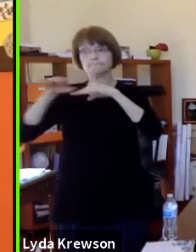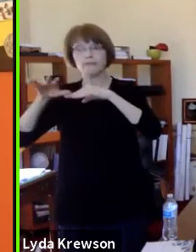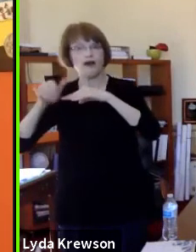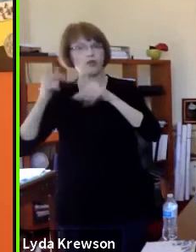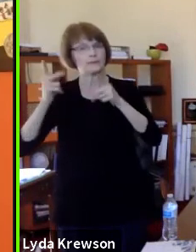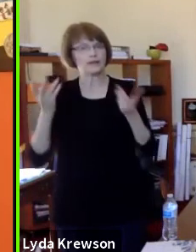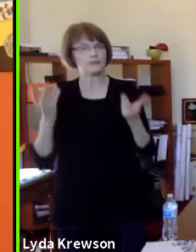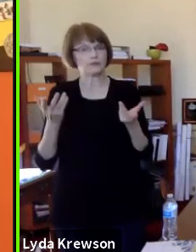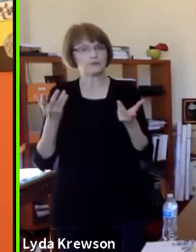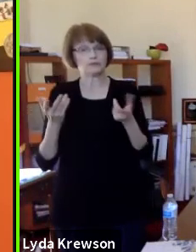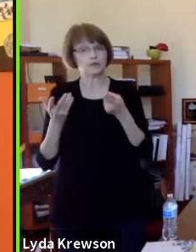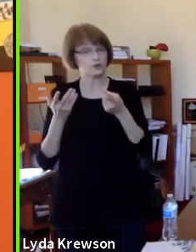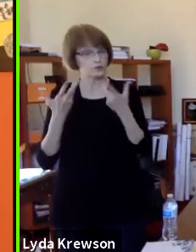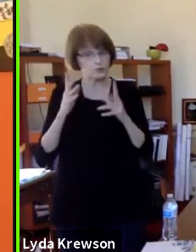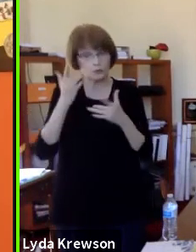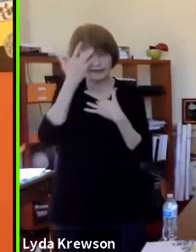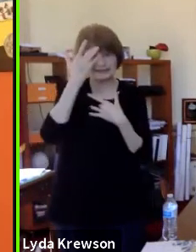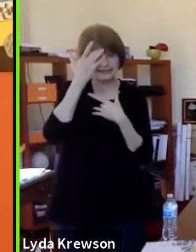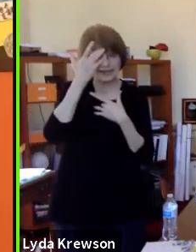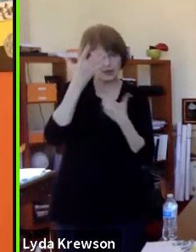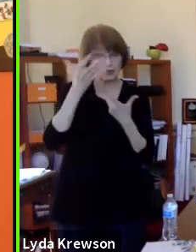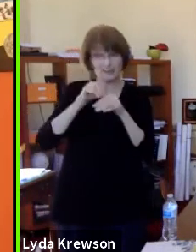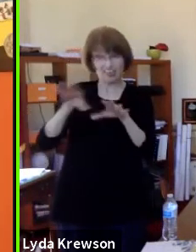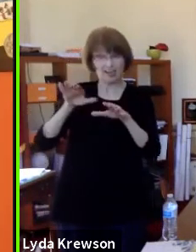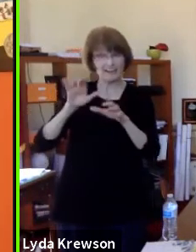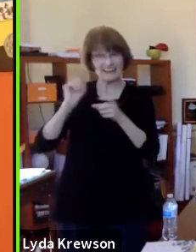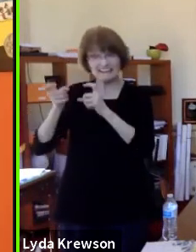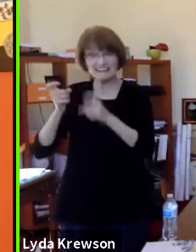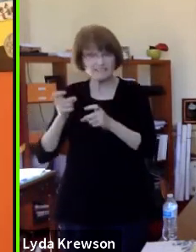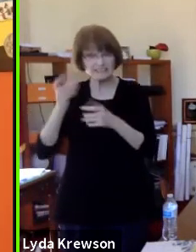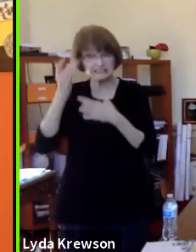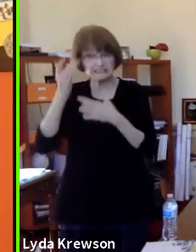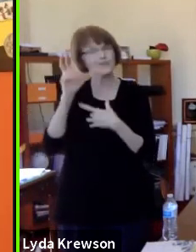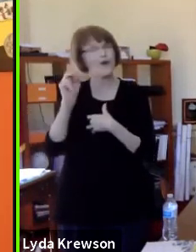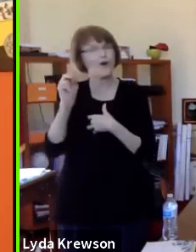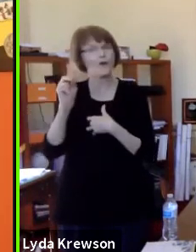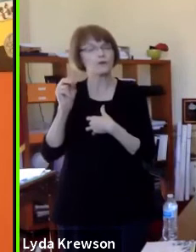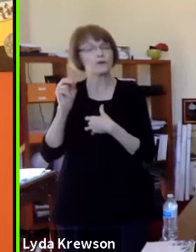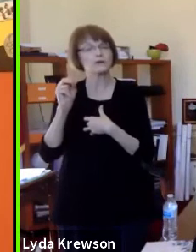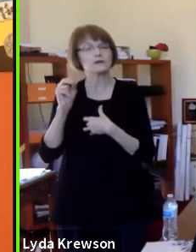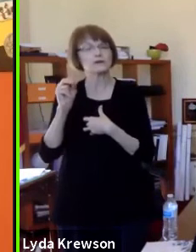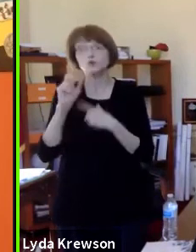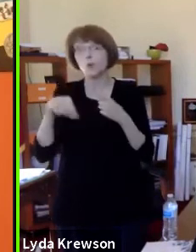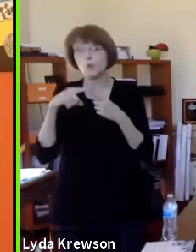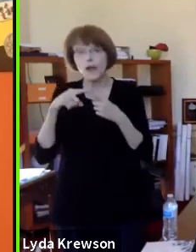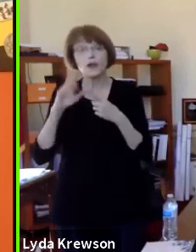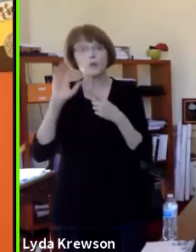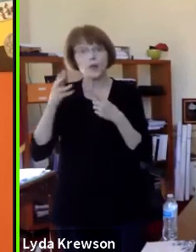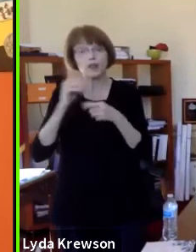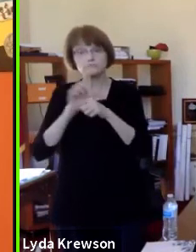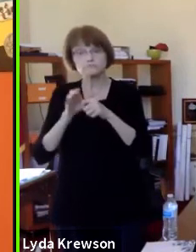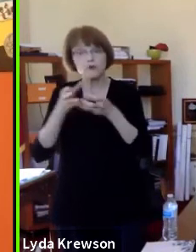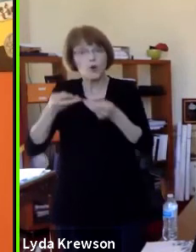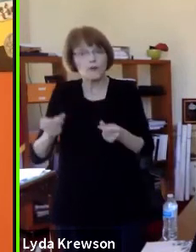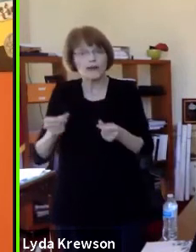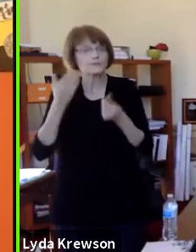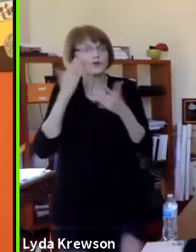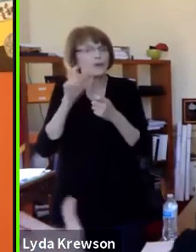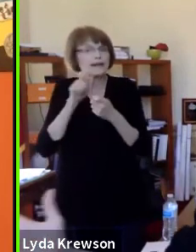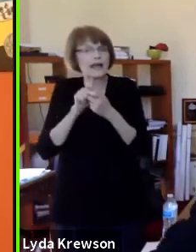you don't want to get sick, and I know you don't want other people to get sick either. So we don't know exactly when it will go away. But thank you